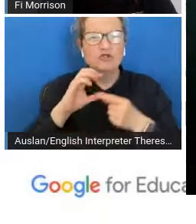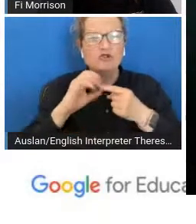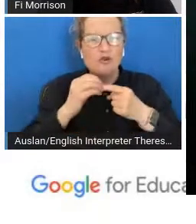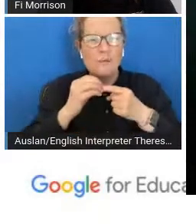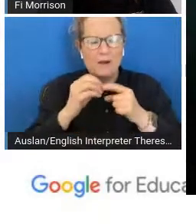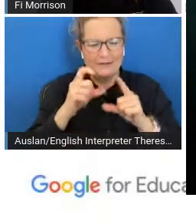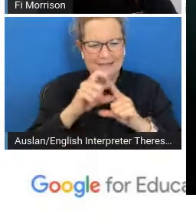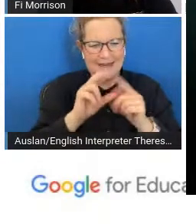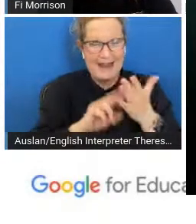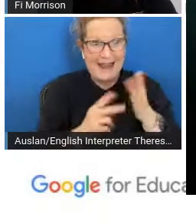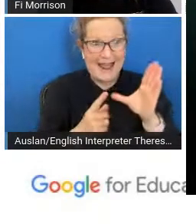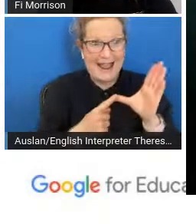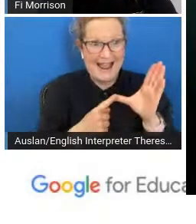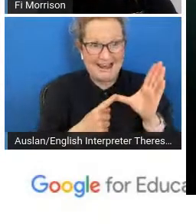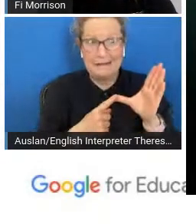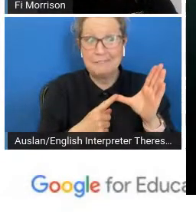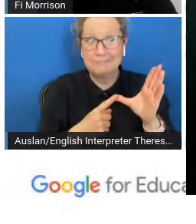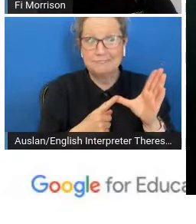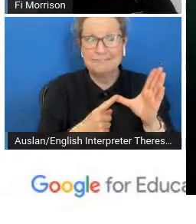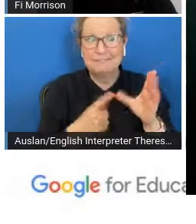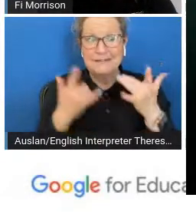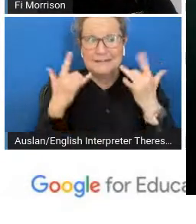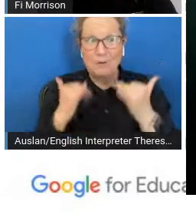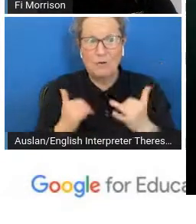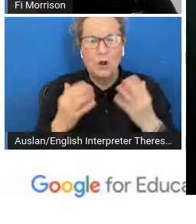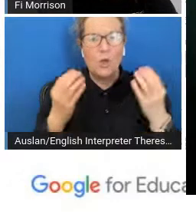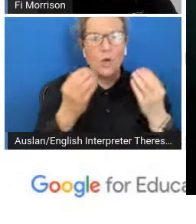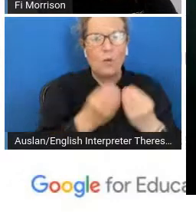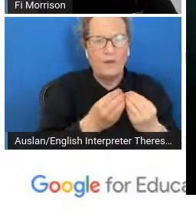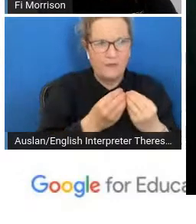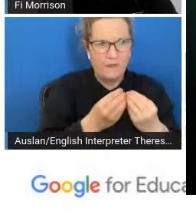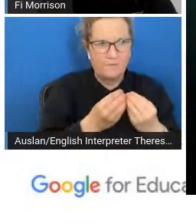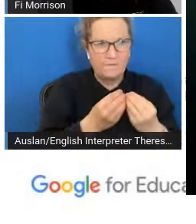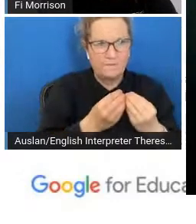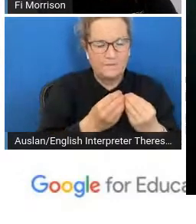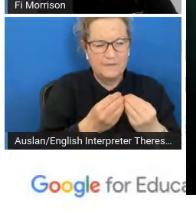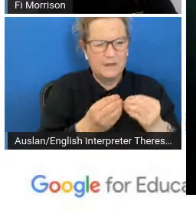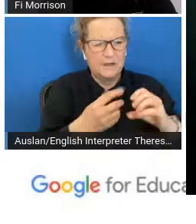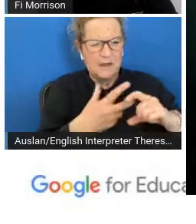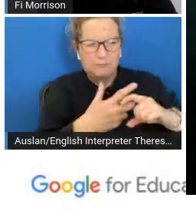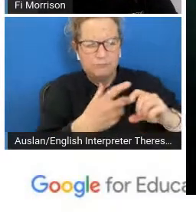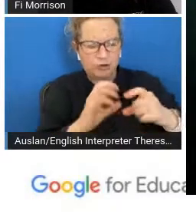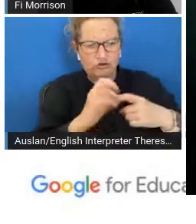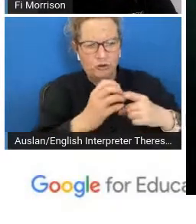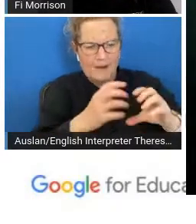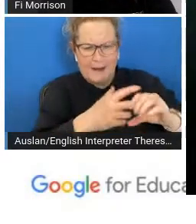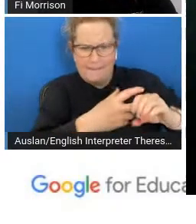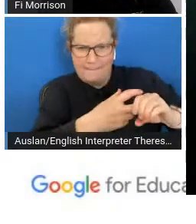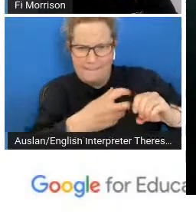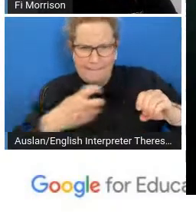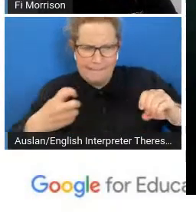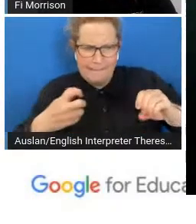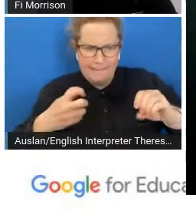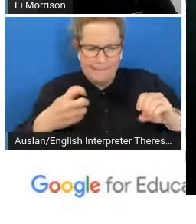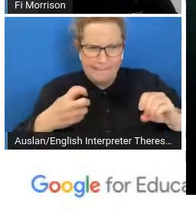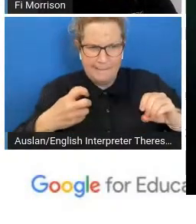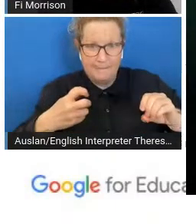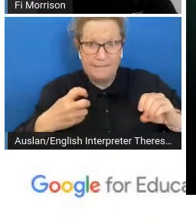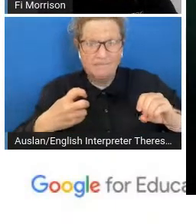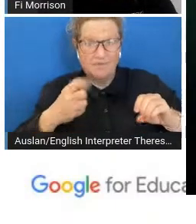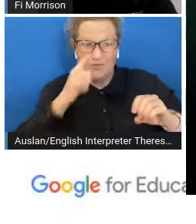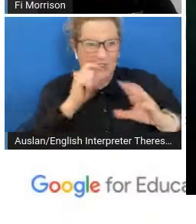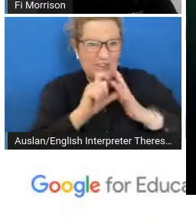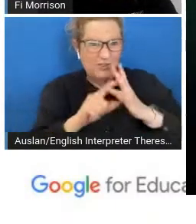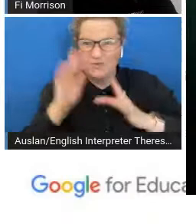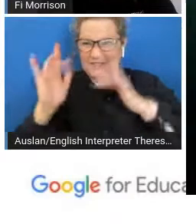you can actually extract with fetal alcohol some strawberry DNA in the classroom. And this is a regularly available experiment. You can get off the